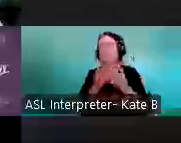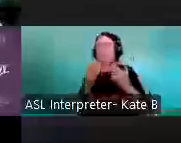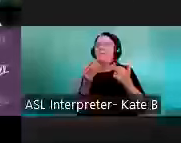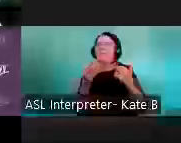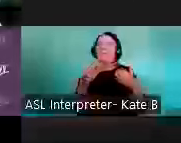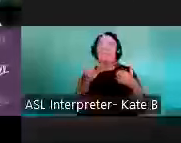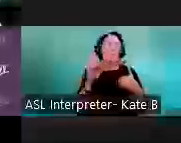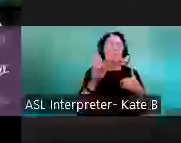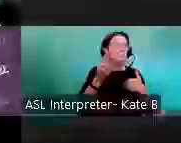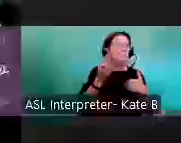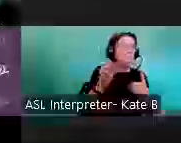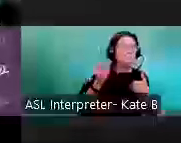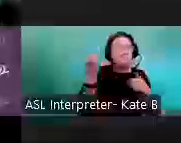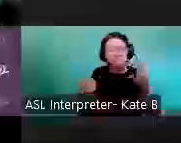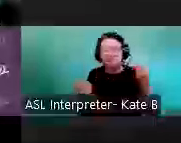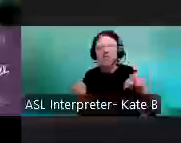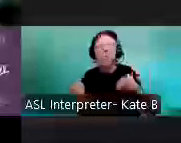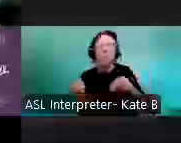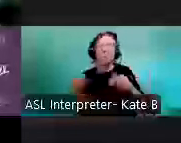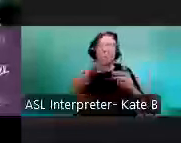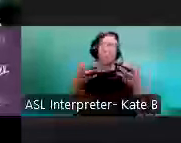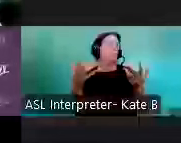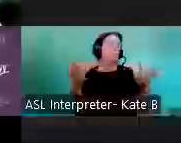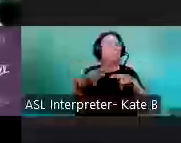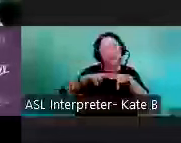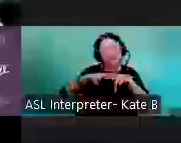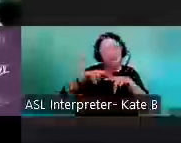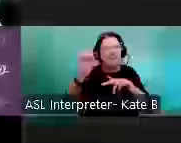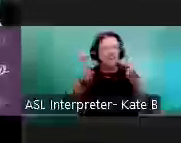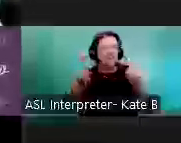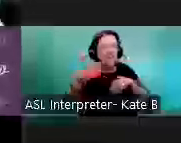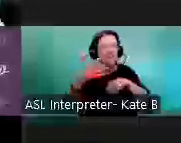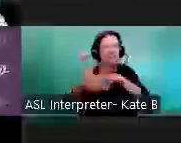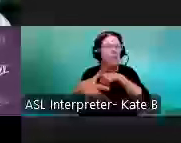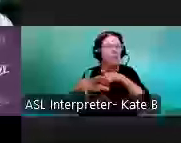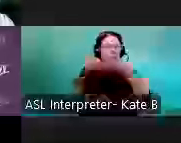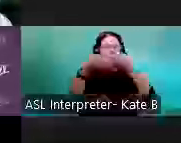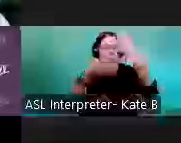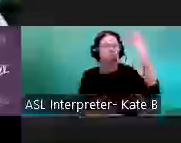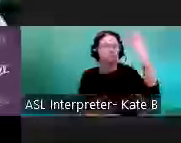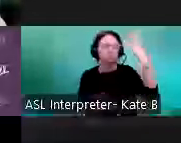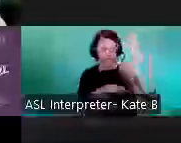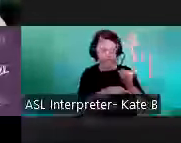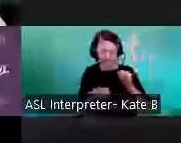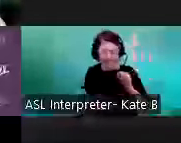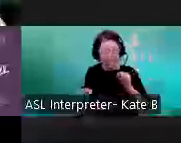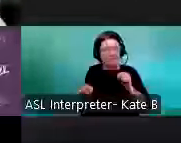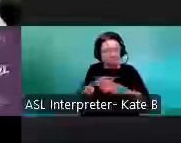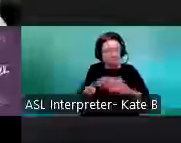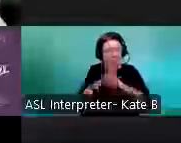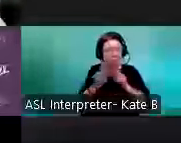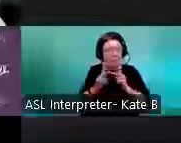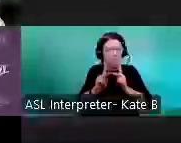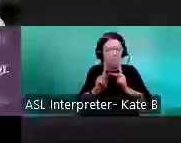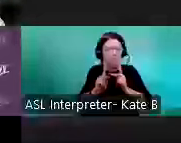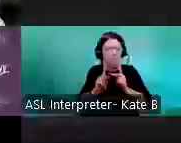public transit, how that works. There's a multitude of things that they're making decisions about that you will feel